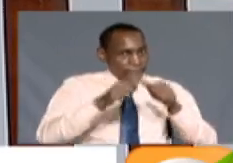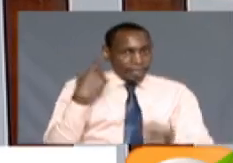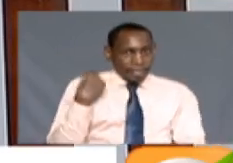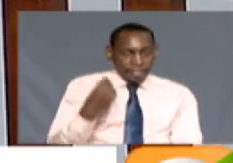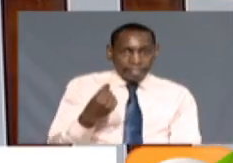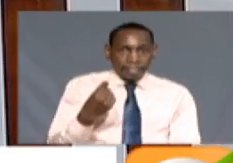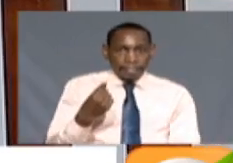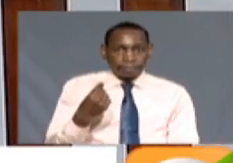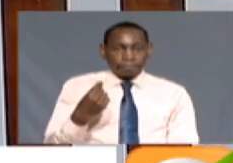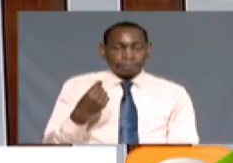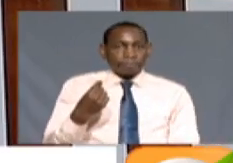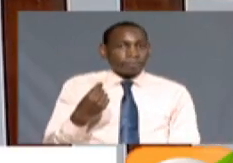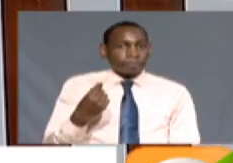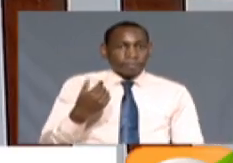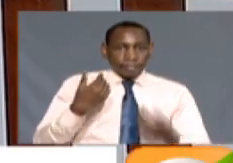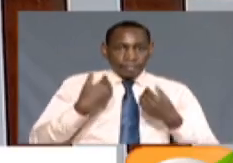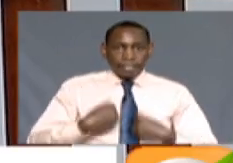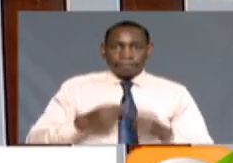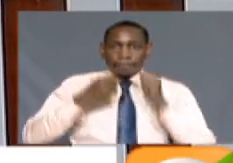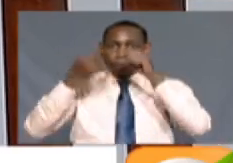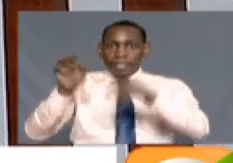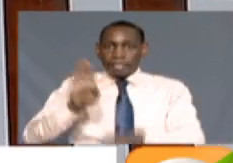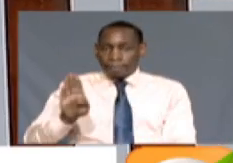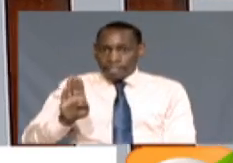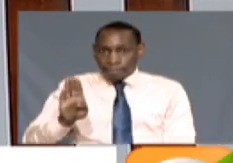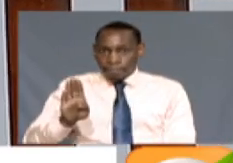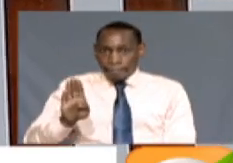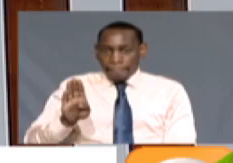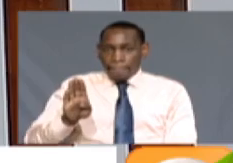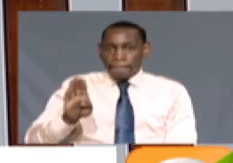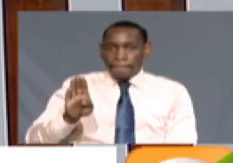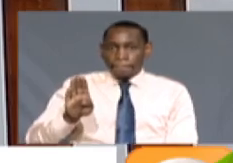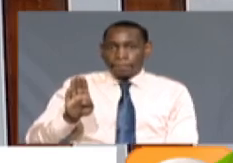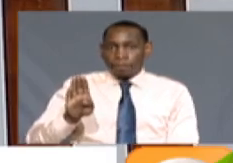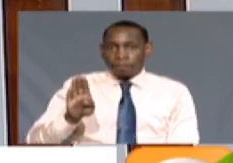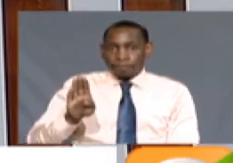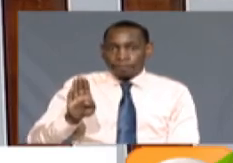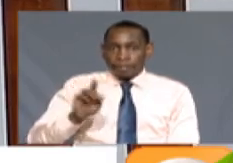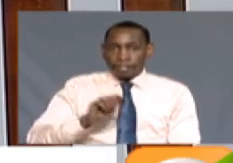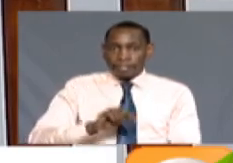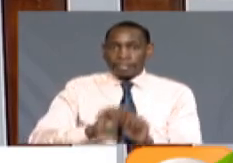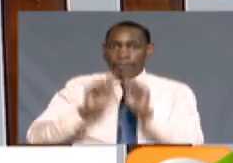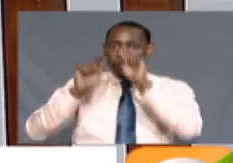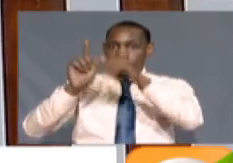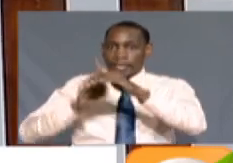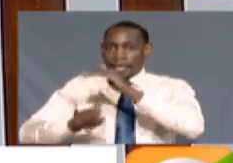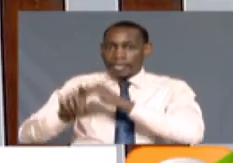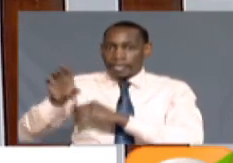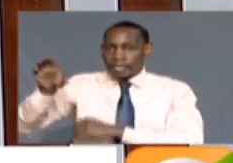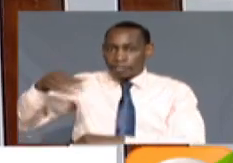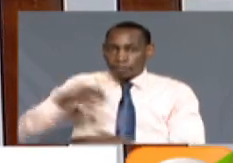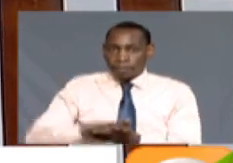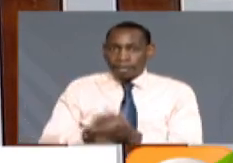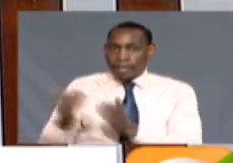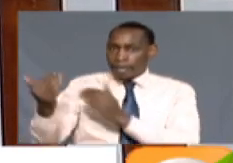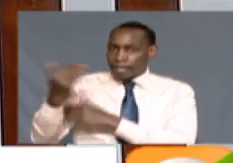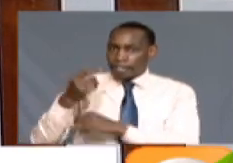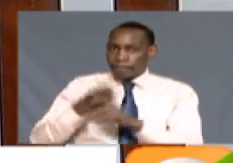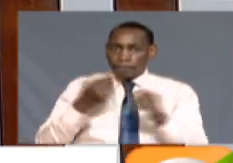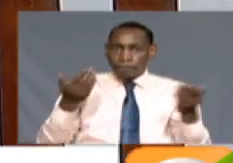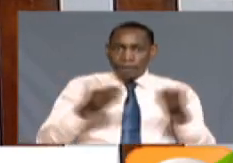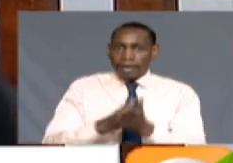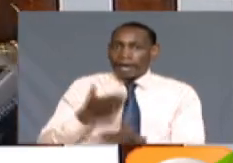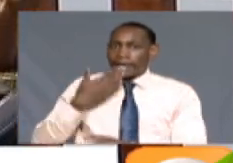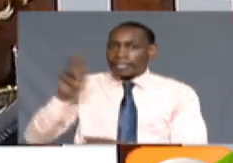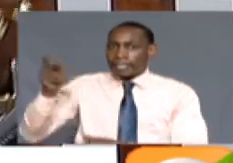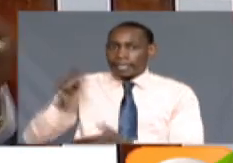I was in Belgium, Brussels, uh-huh. And when I went to a shop, somebody asked me, "Where do you come from?" From